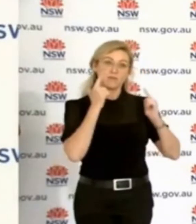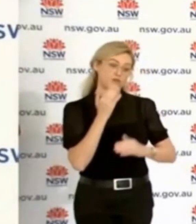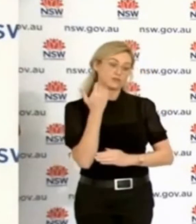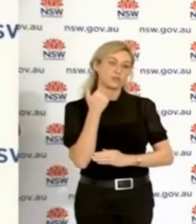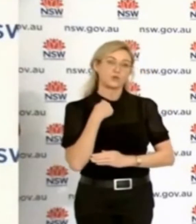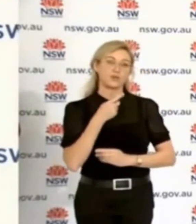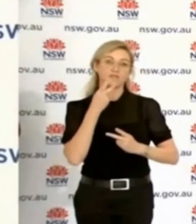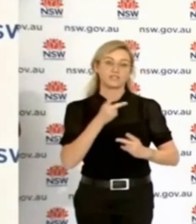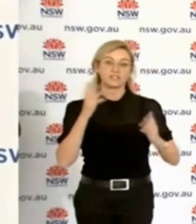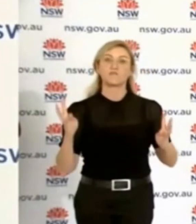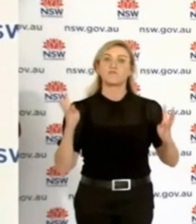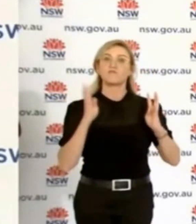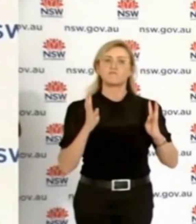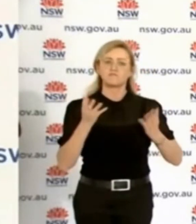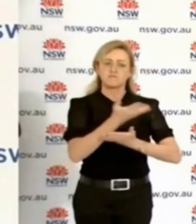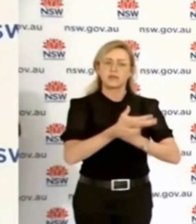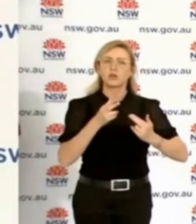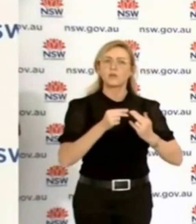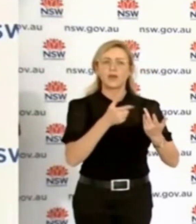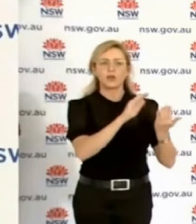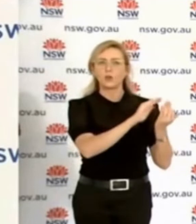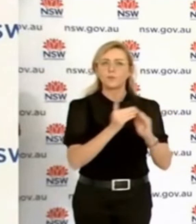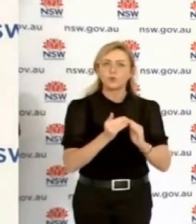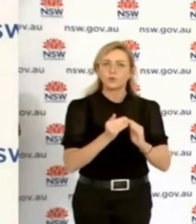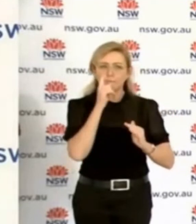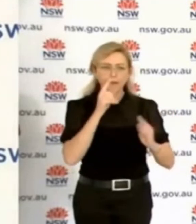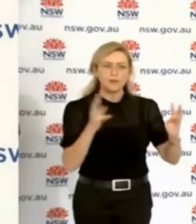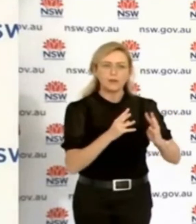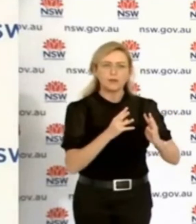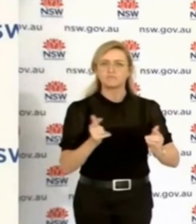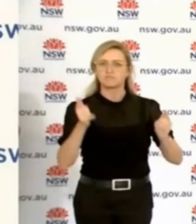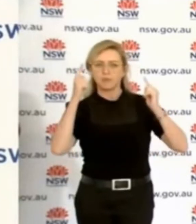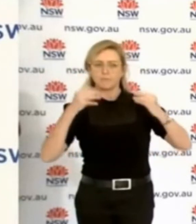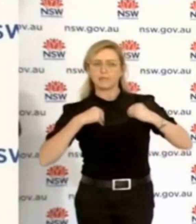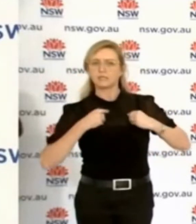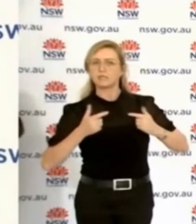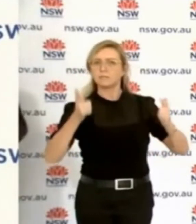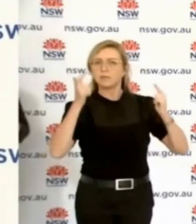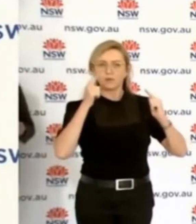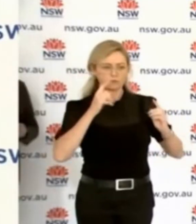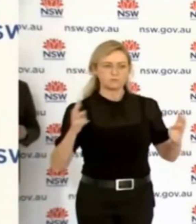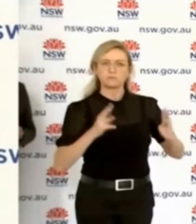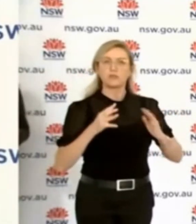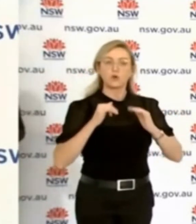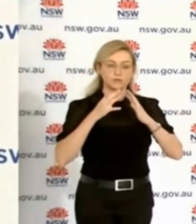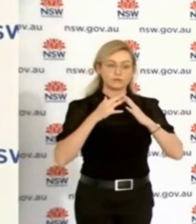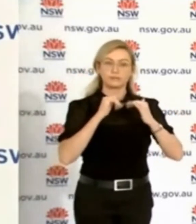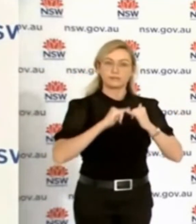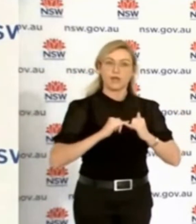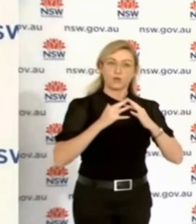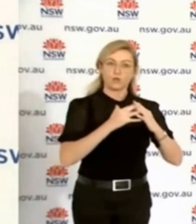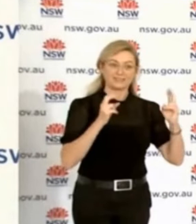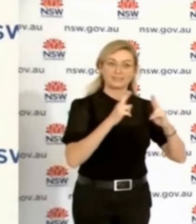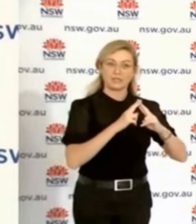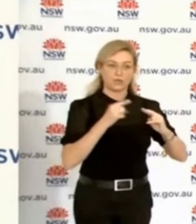with community leaders and business leaders in Western Sydney and Southwest Sydney, and the optimism is there, the hope is there. We know it has been